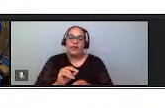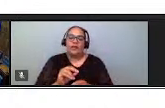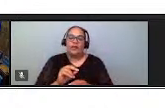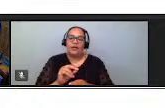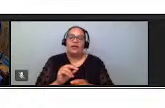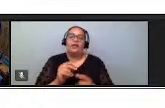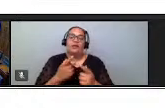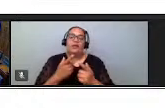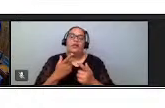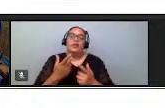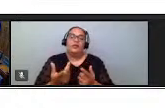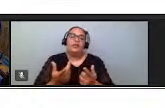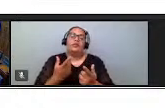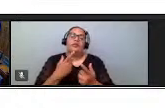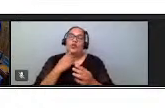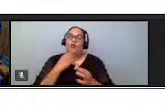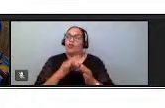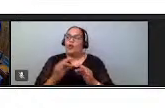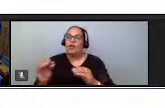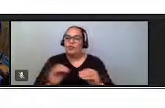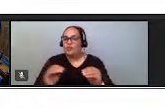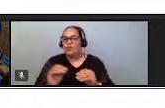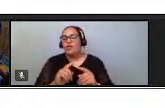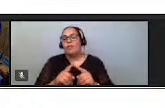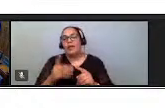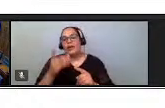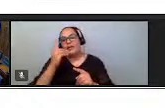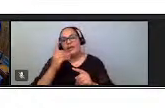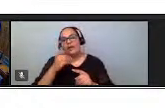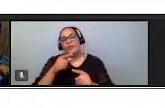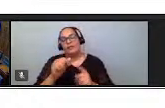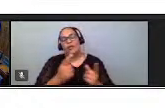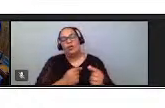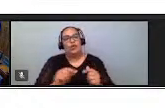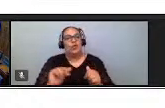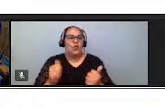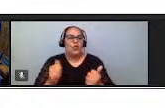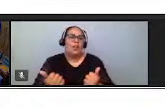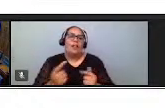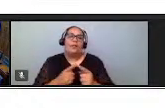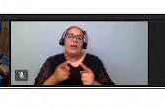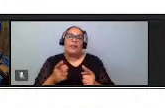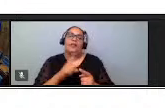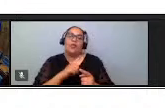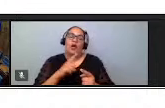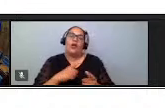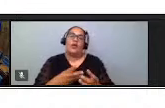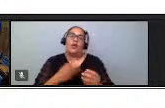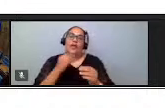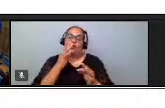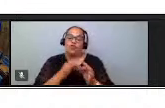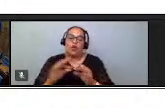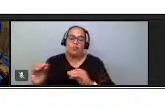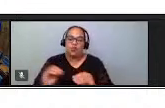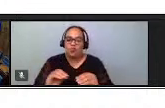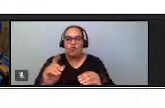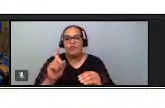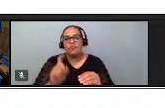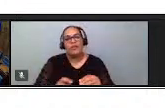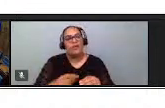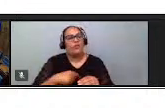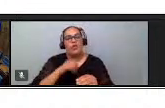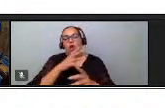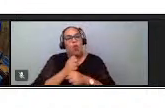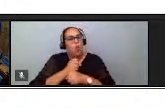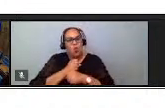losing anything you can see a lot of grapes move there Durban helops as well so this is why we're getting the grapes moving we're not